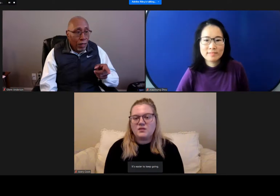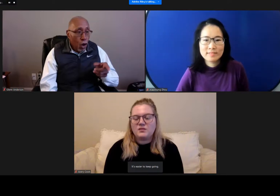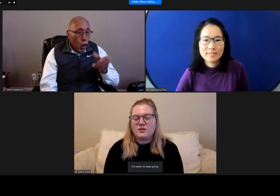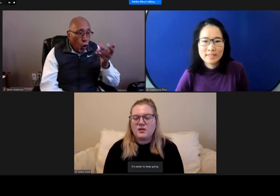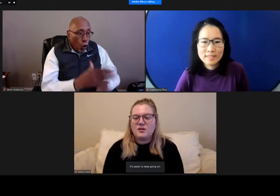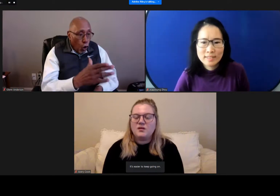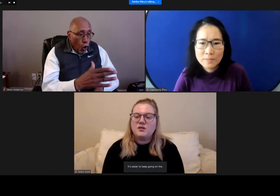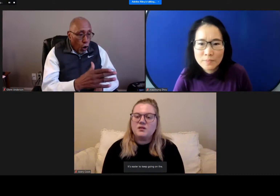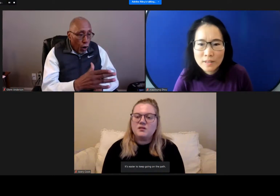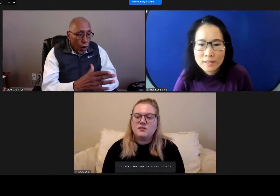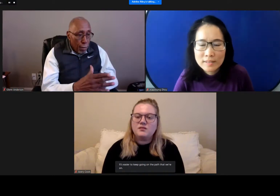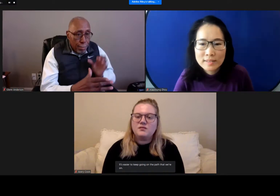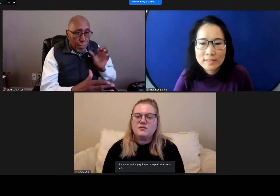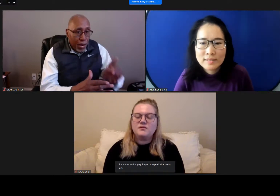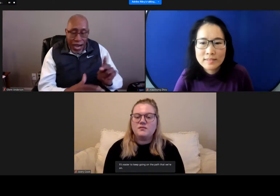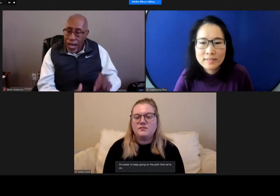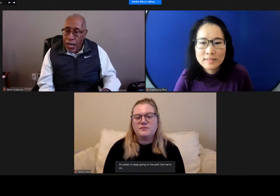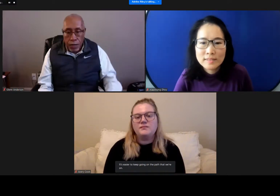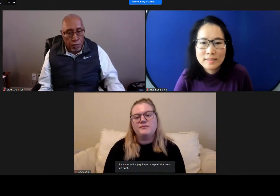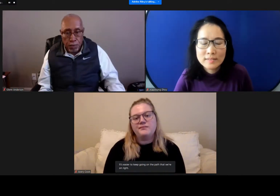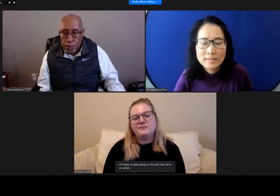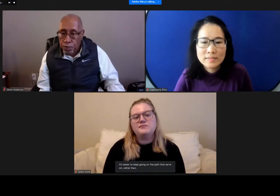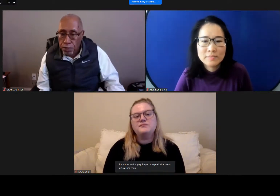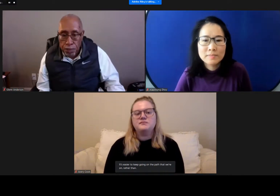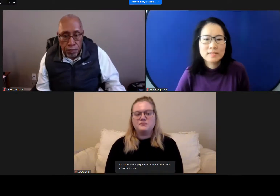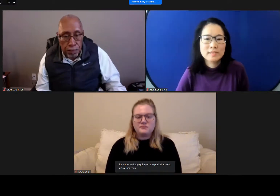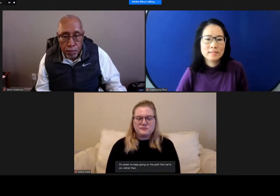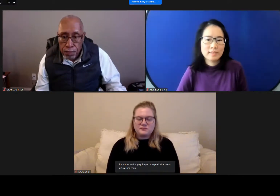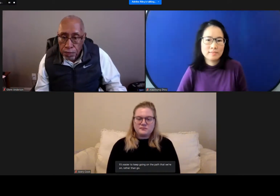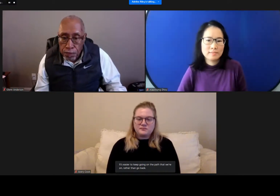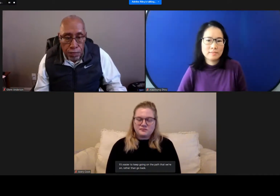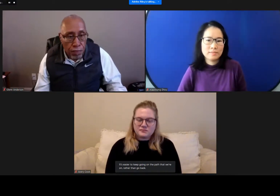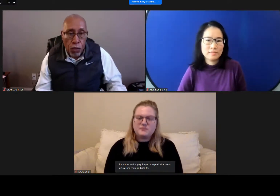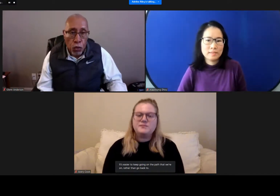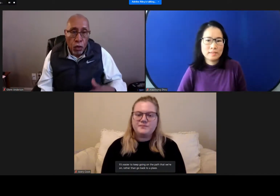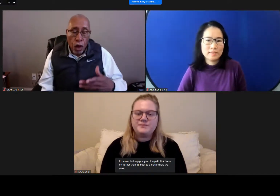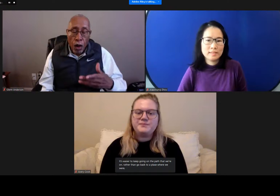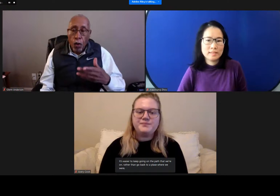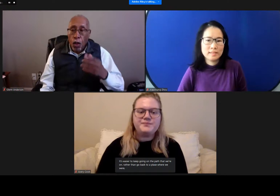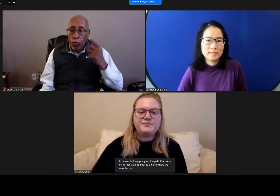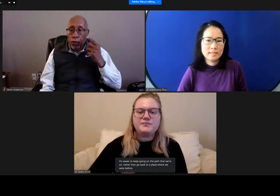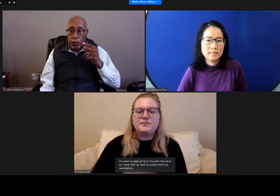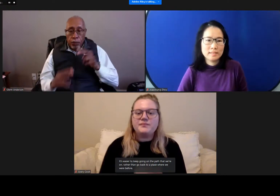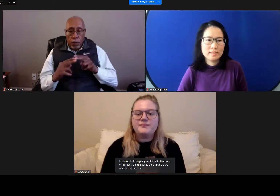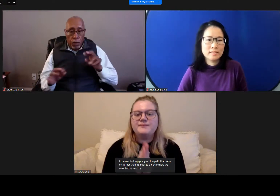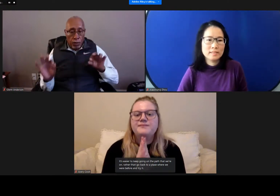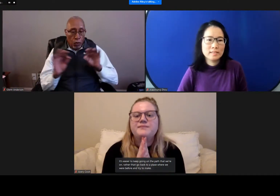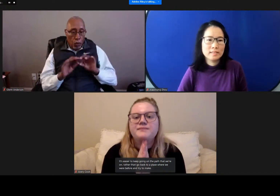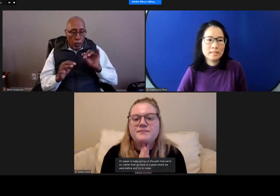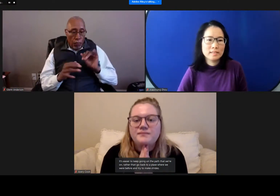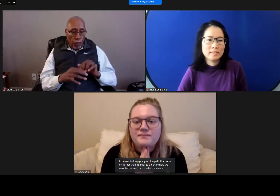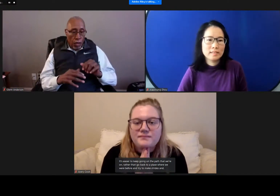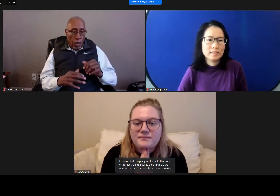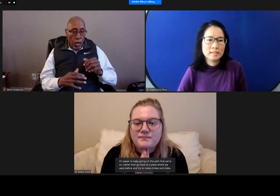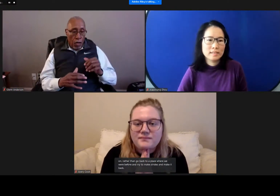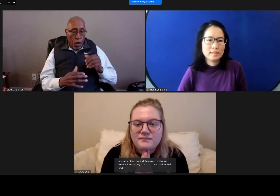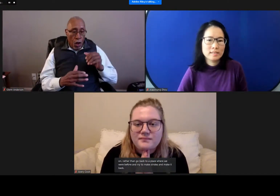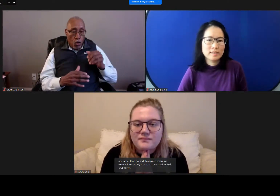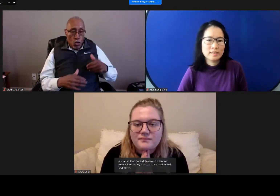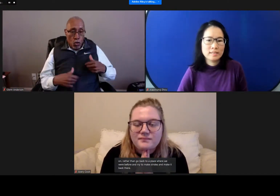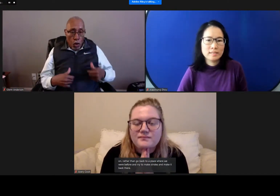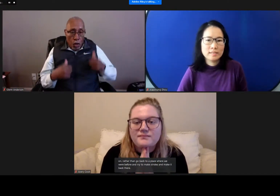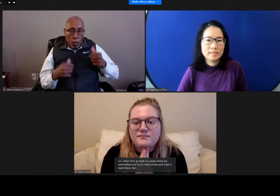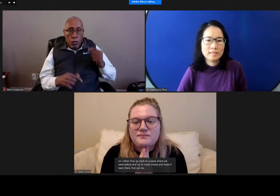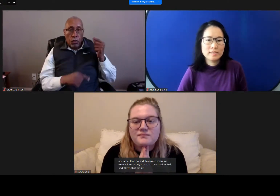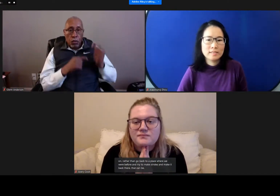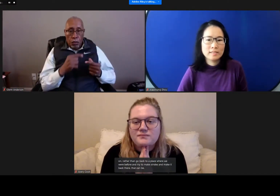going on the path that we're on, rather than go back to a place where we were before and try to make strides and make it back there. That